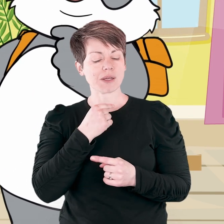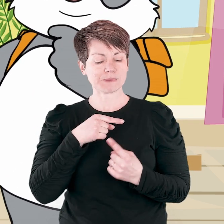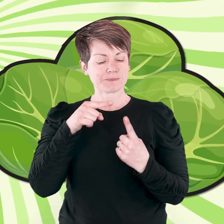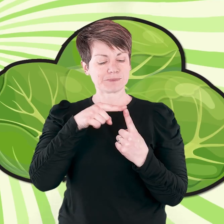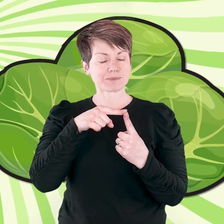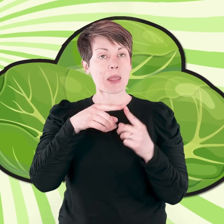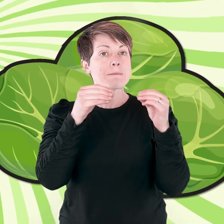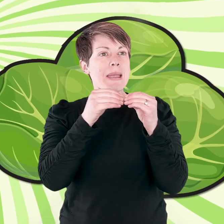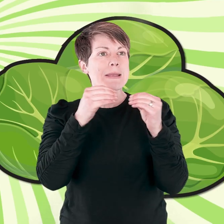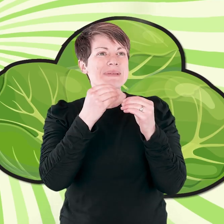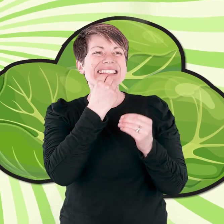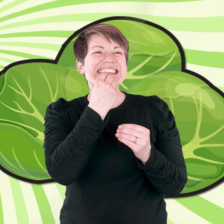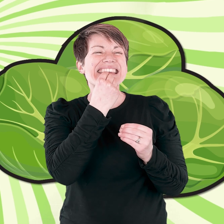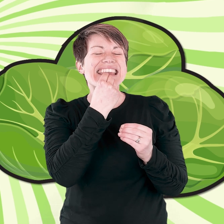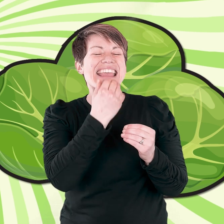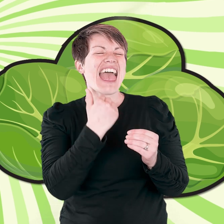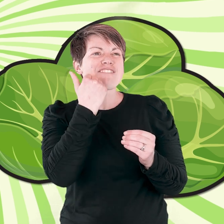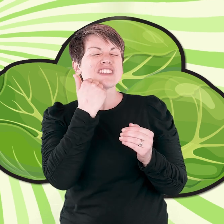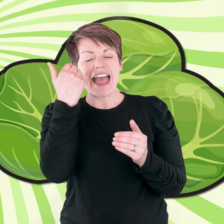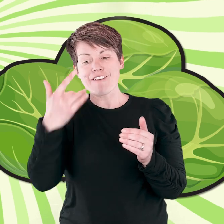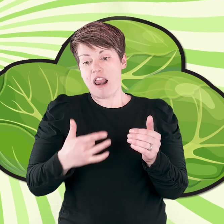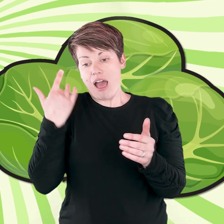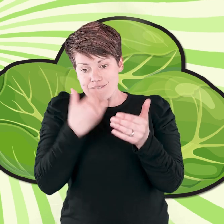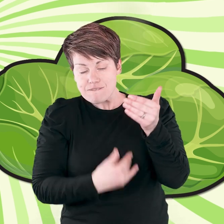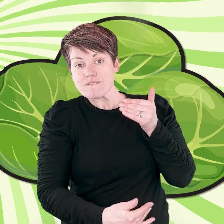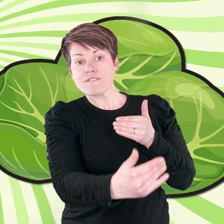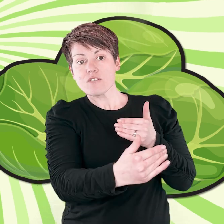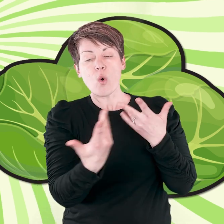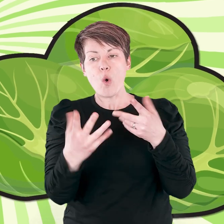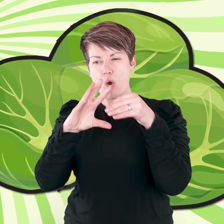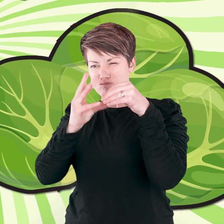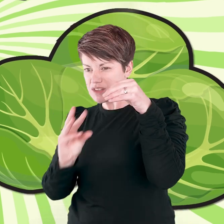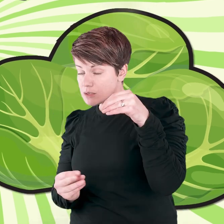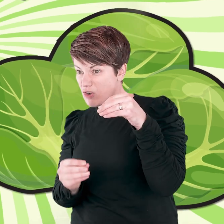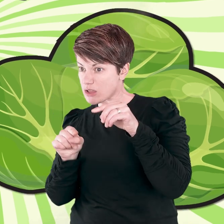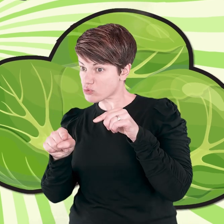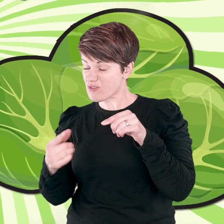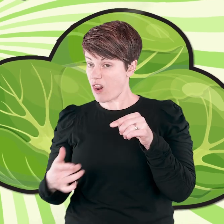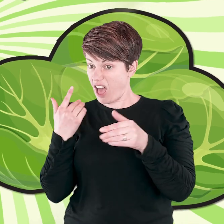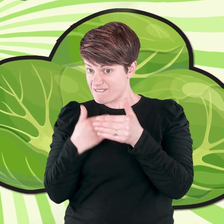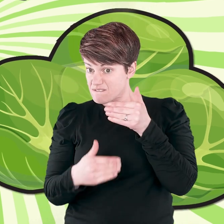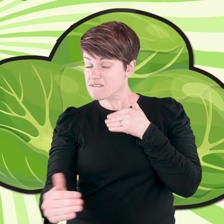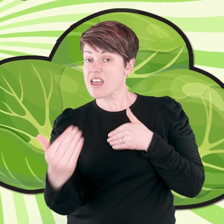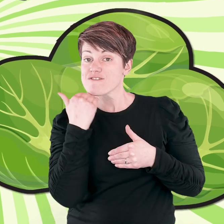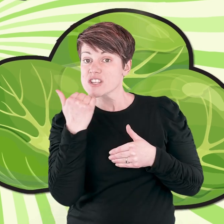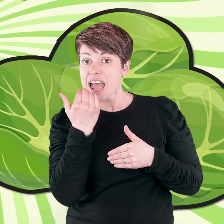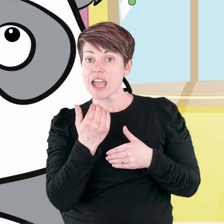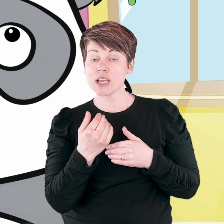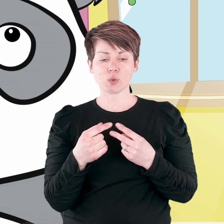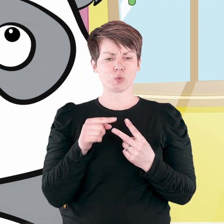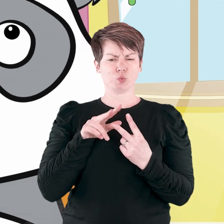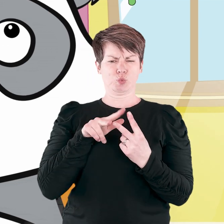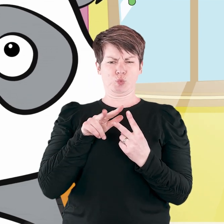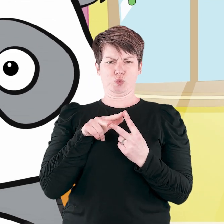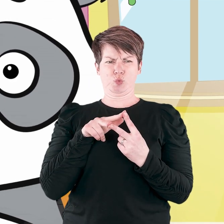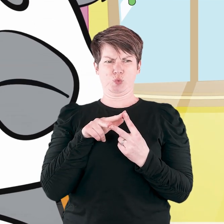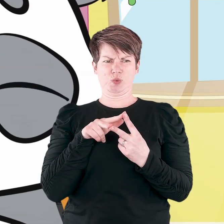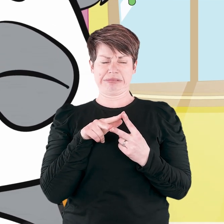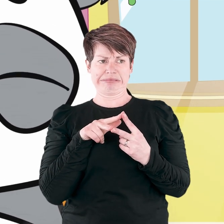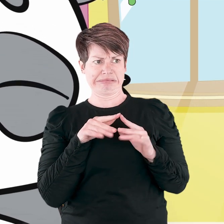rather eat baked beans for the rest of your life or Brussels sprouts for the rest of your life? Both sound a